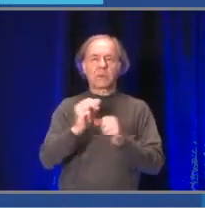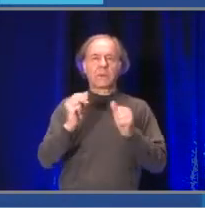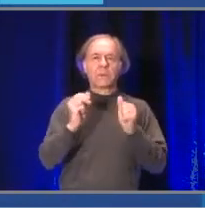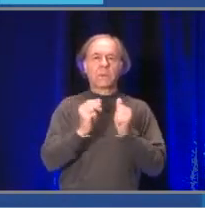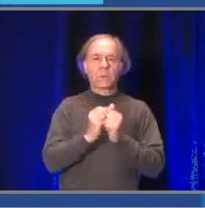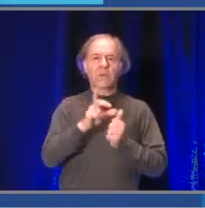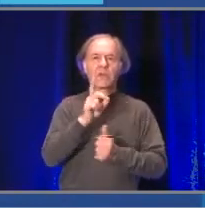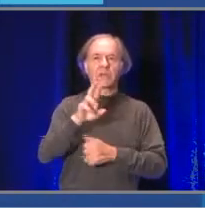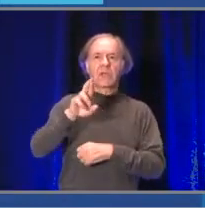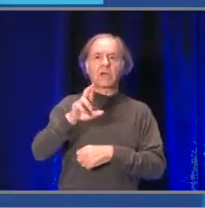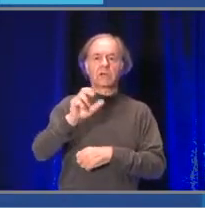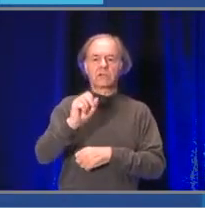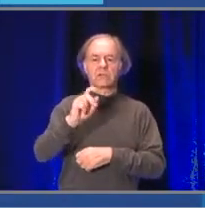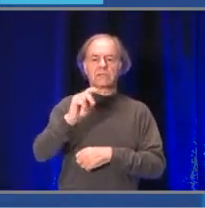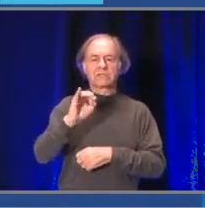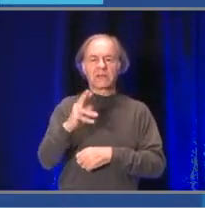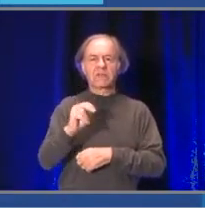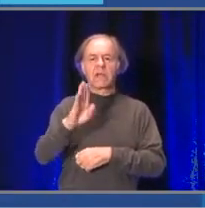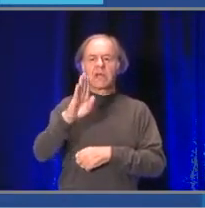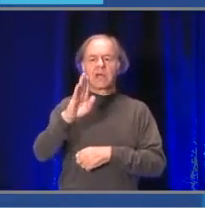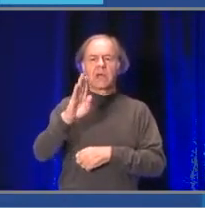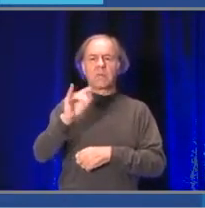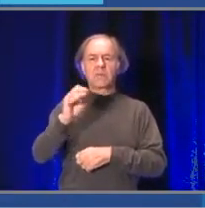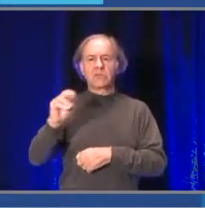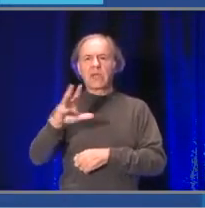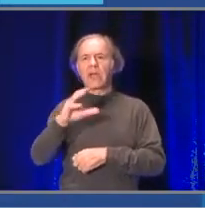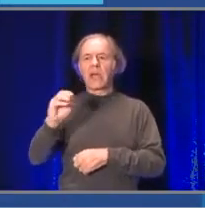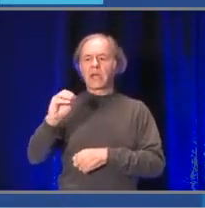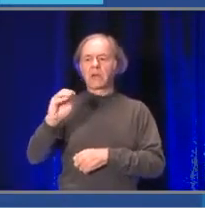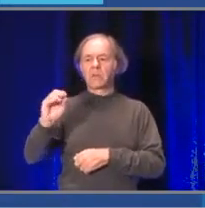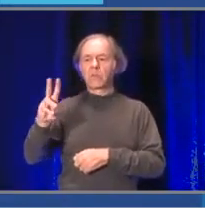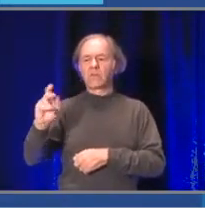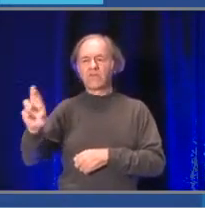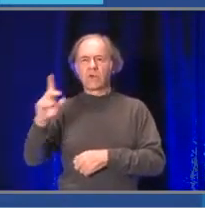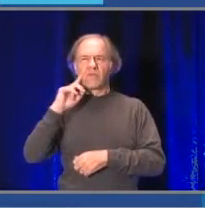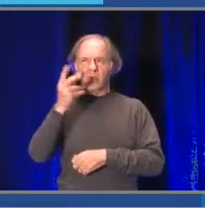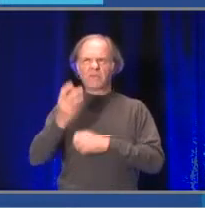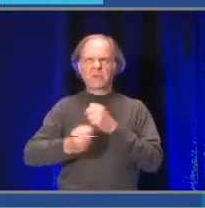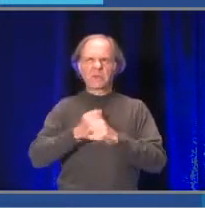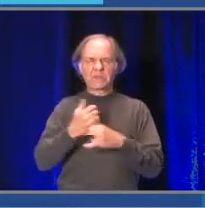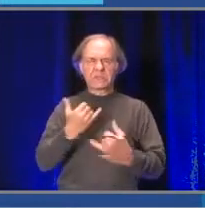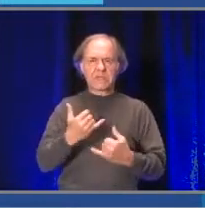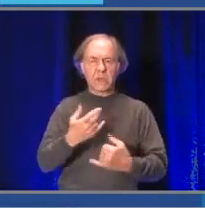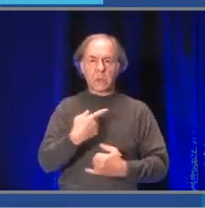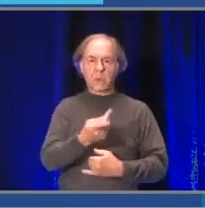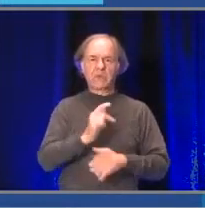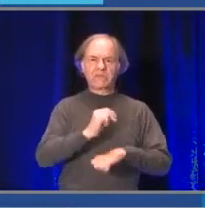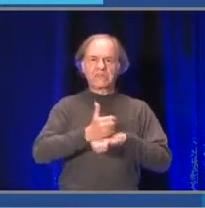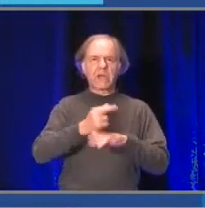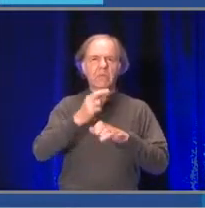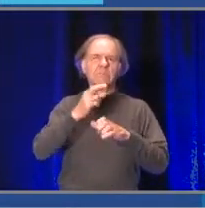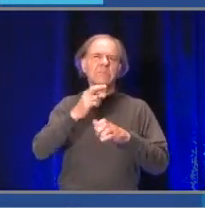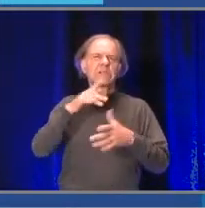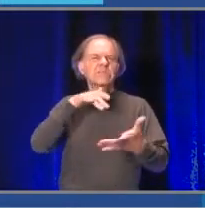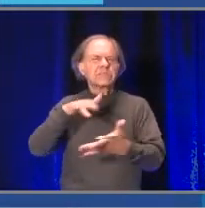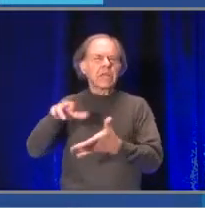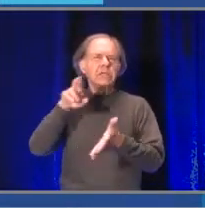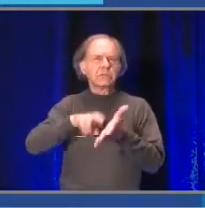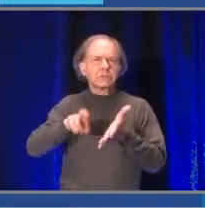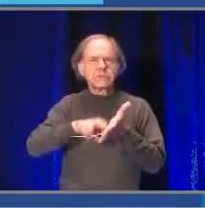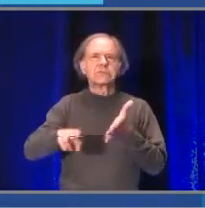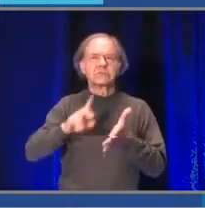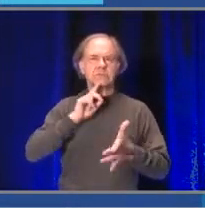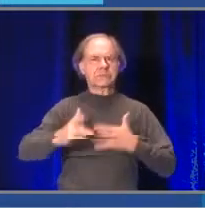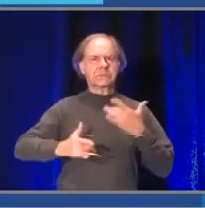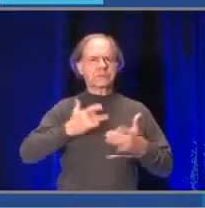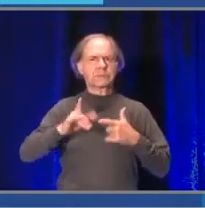with Dr. Stifelman, Basralian, and Munver for now a couple of years, and we have set up studies, and I'm really